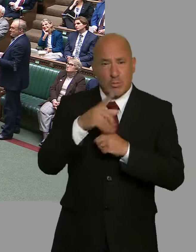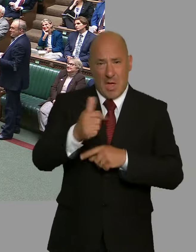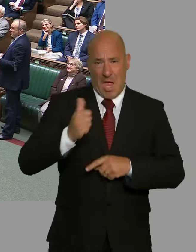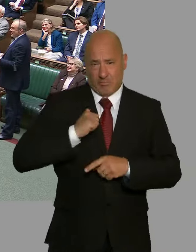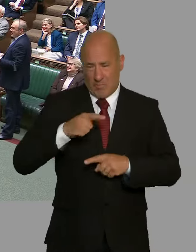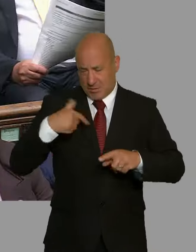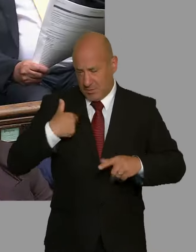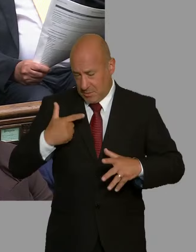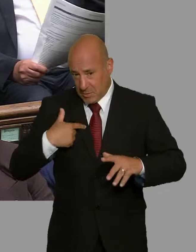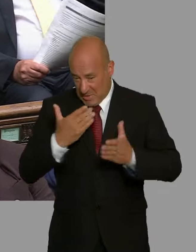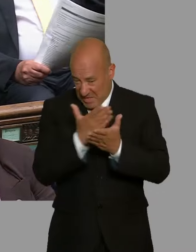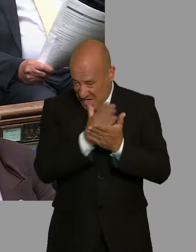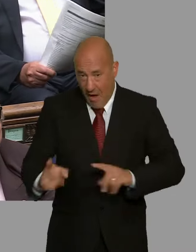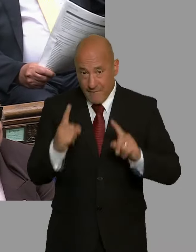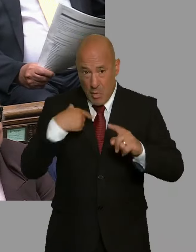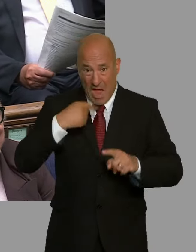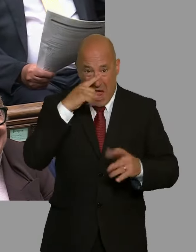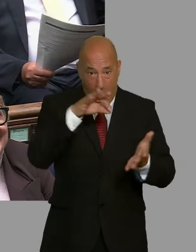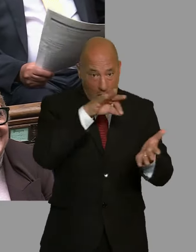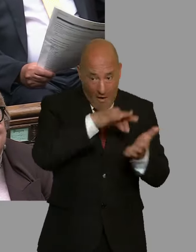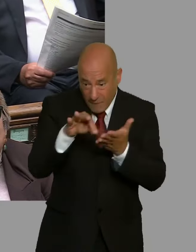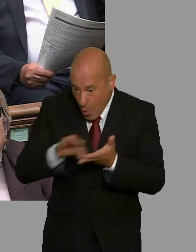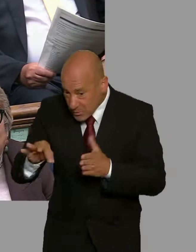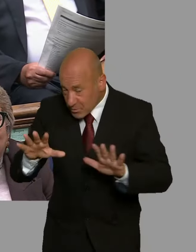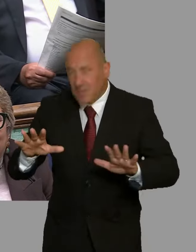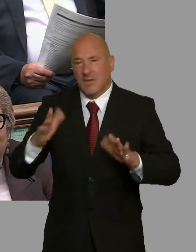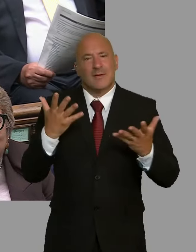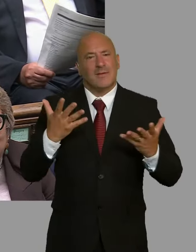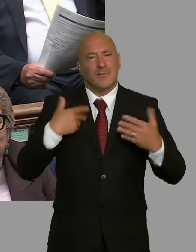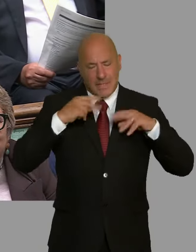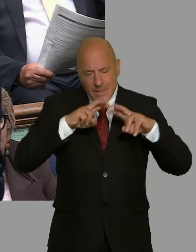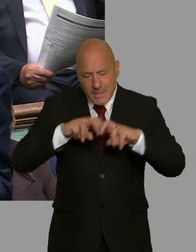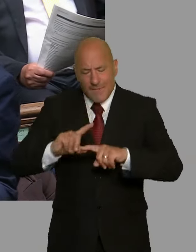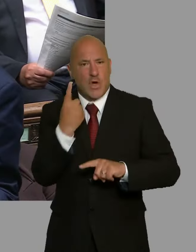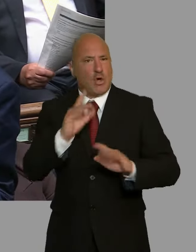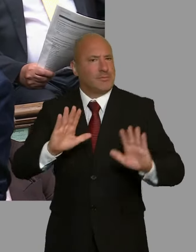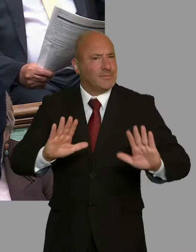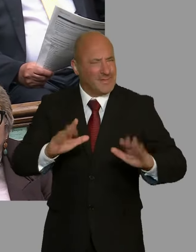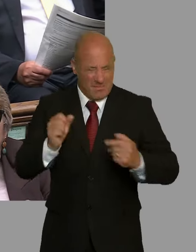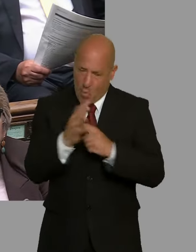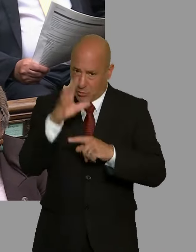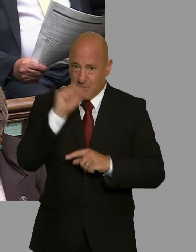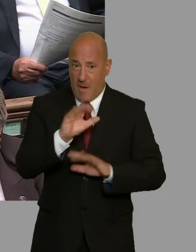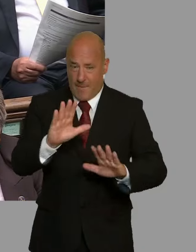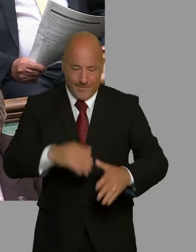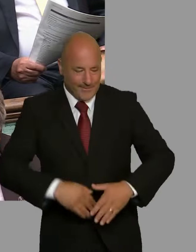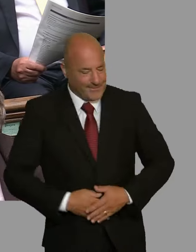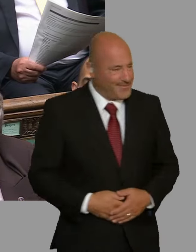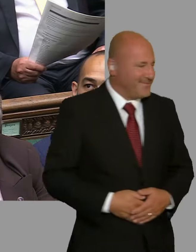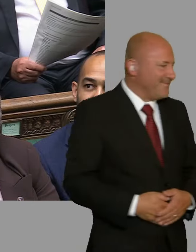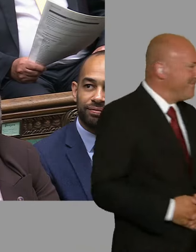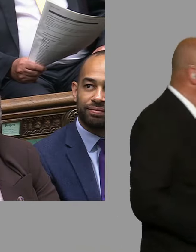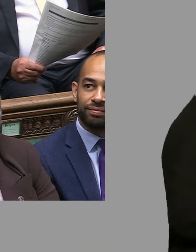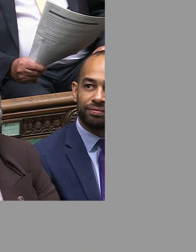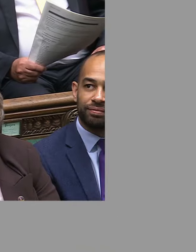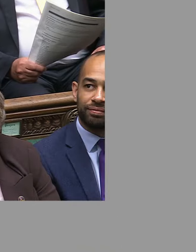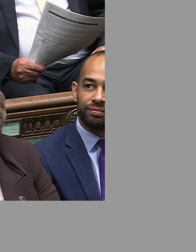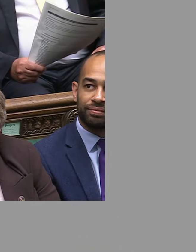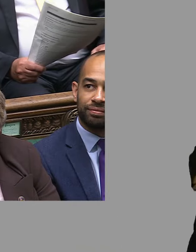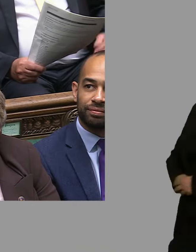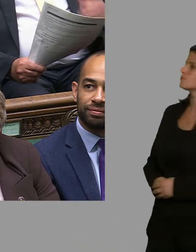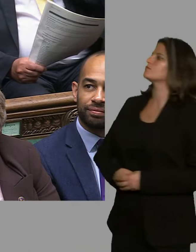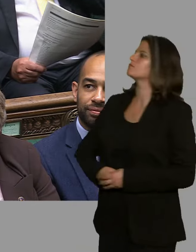Prime Minister has said, but we will look at the details, and I hope he will use some of these new proceeds to help others